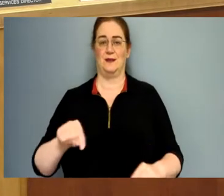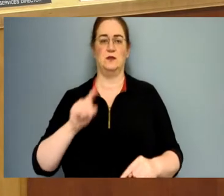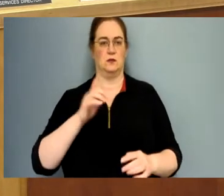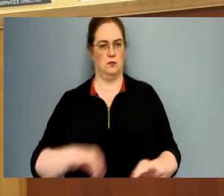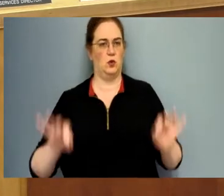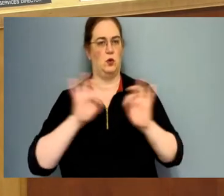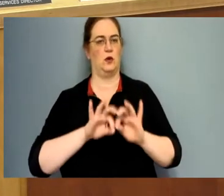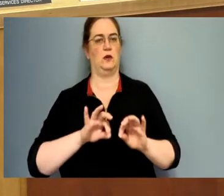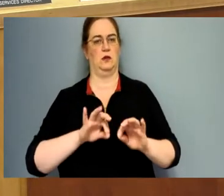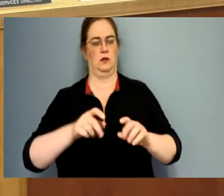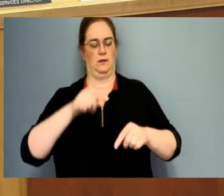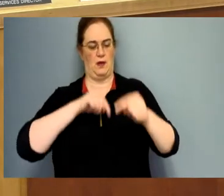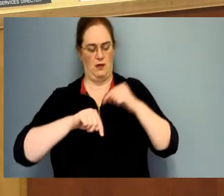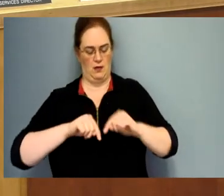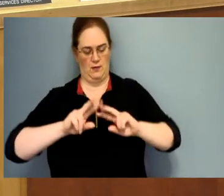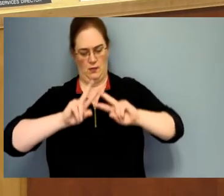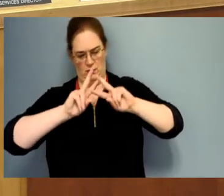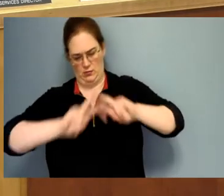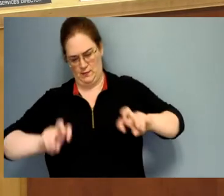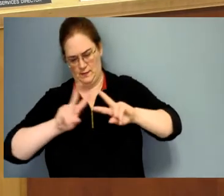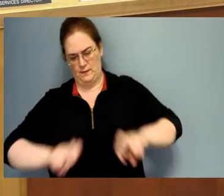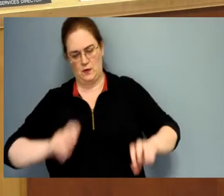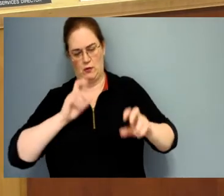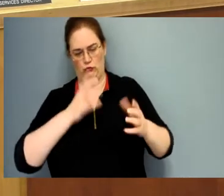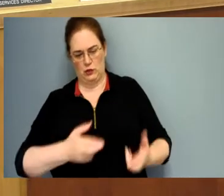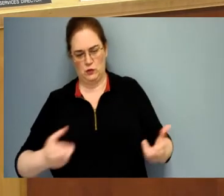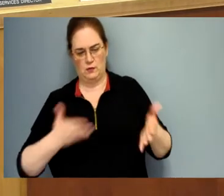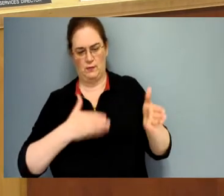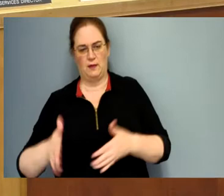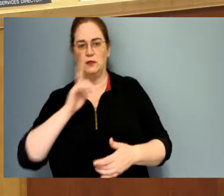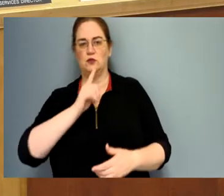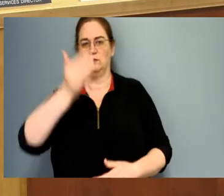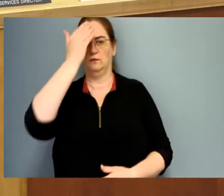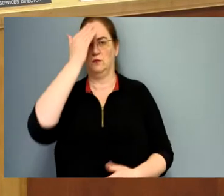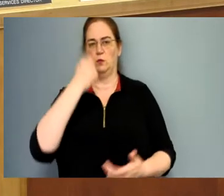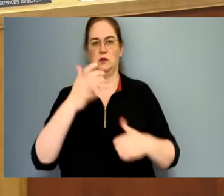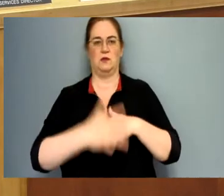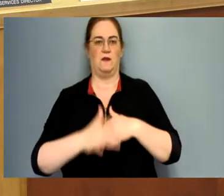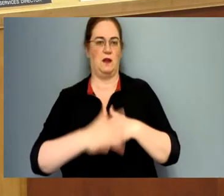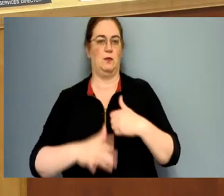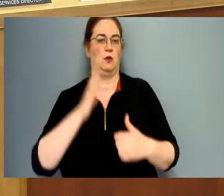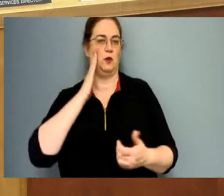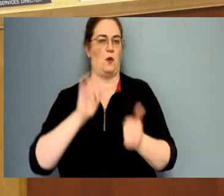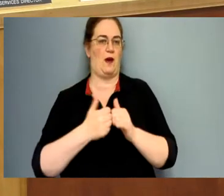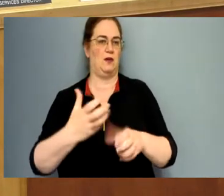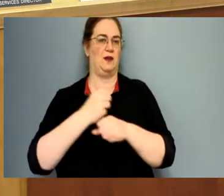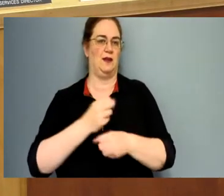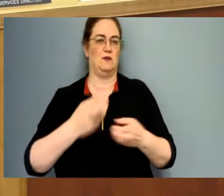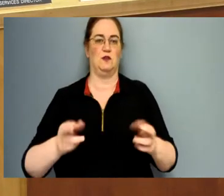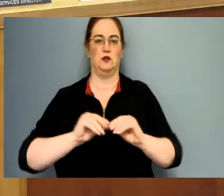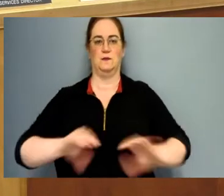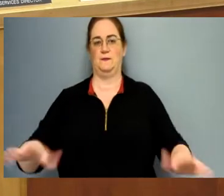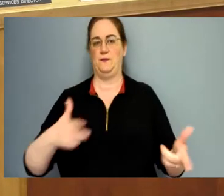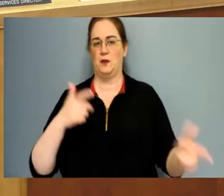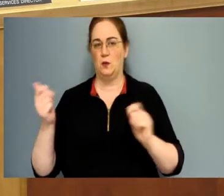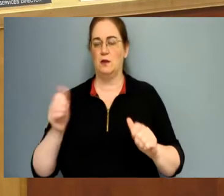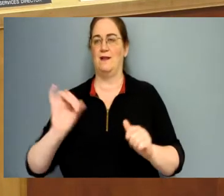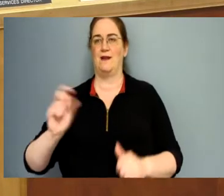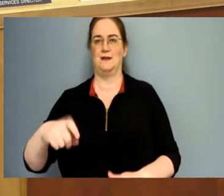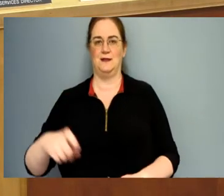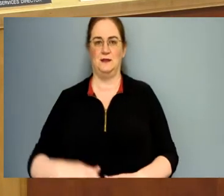step back, look at our own resources and our plans, and make sure that we're familiar with what's available and we know how to get those resources out there quickly as